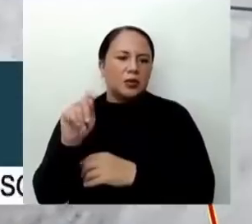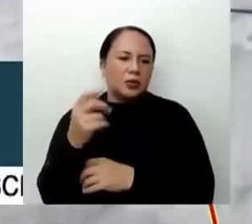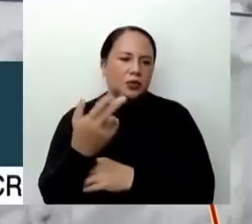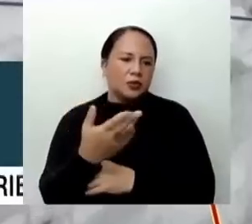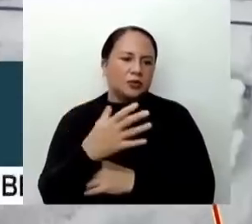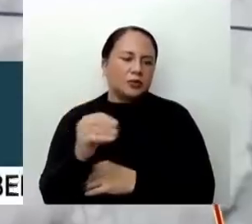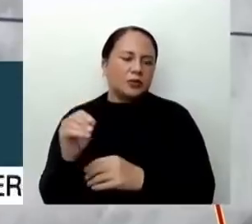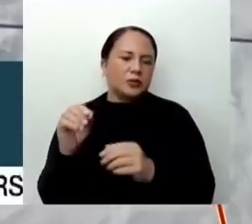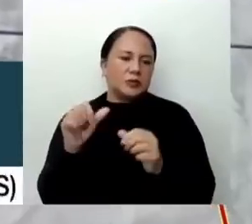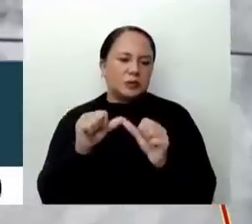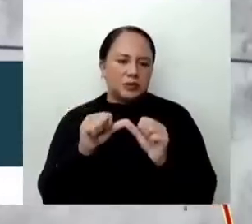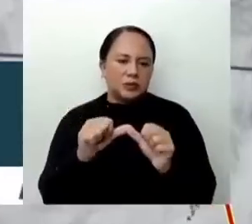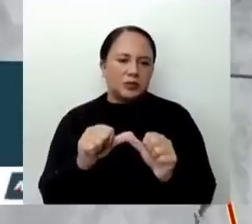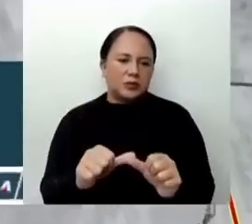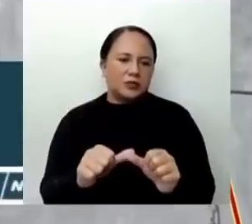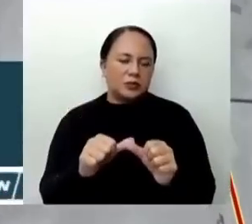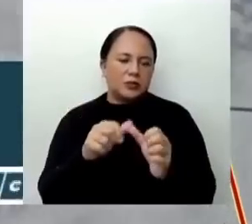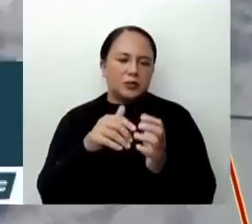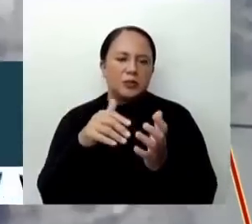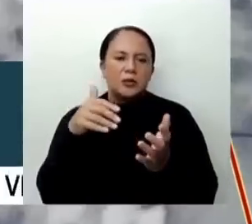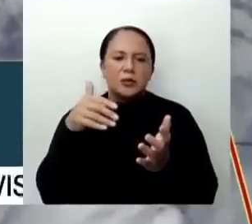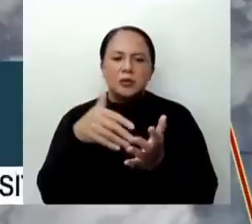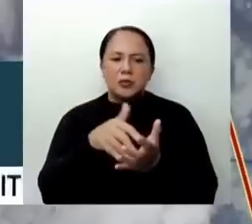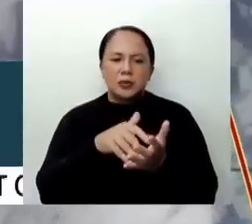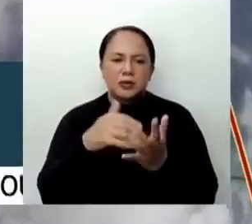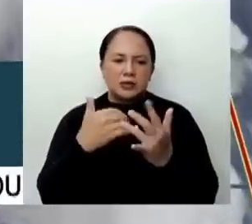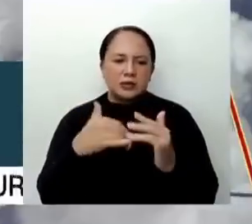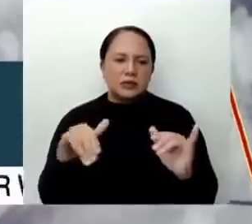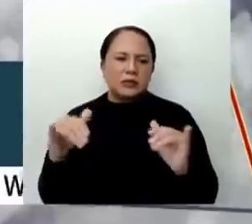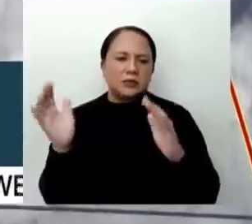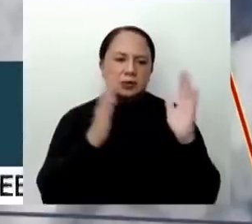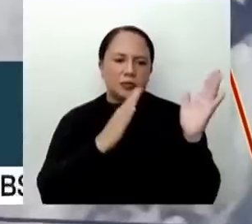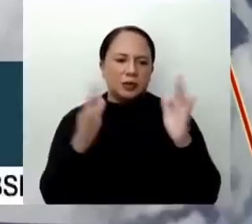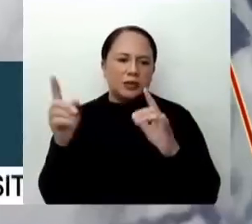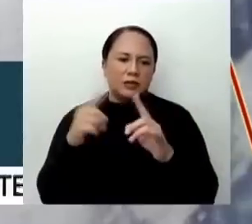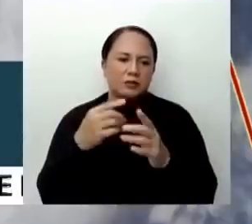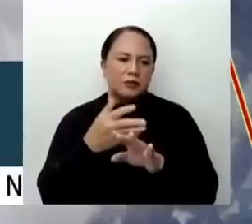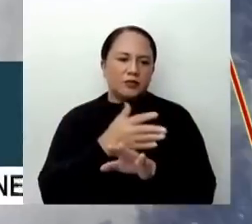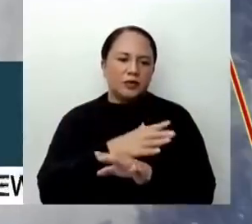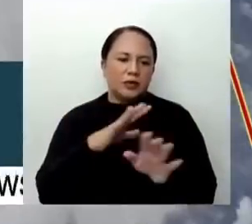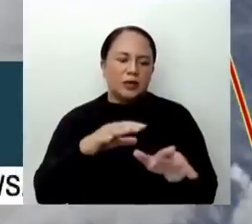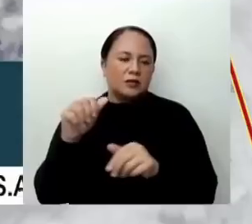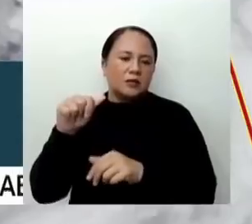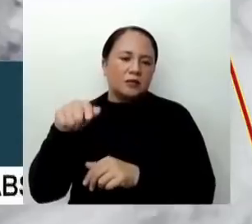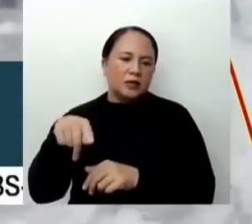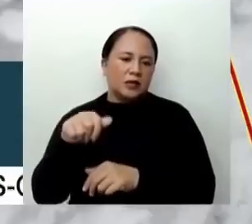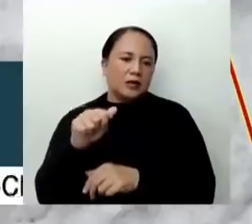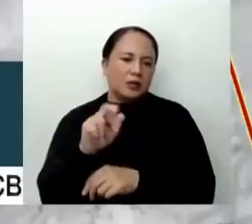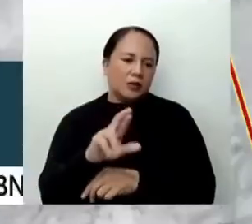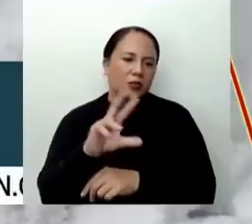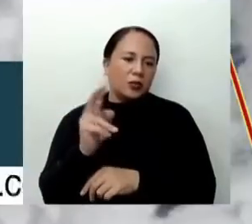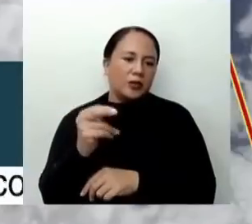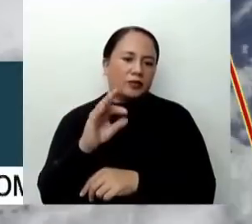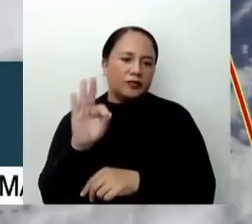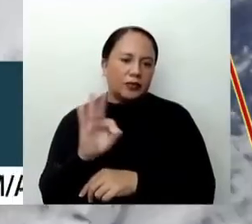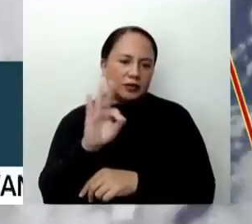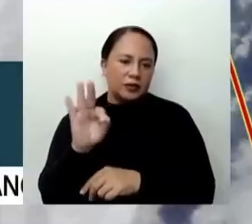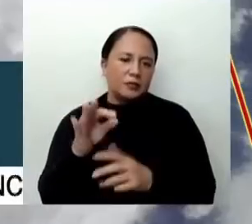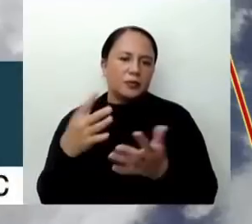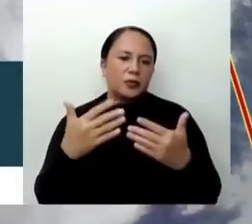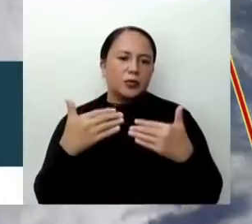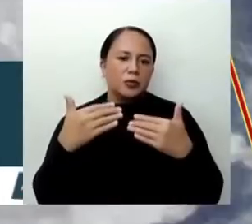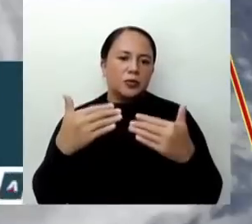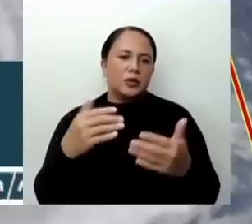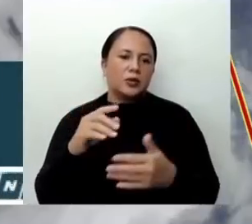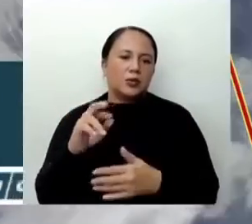and even as Betty continues to gradually weaken, it will remain a typhoon until before it exits the PAR on Friday and will head towards the